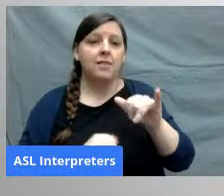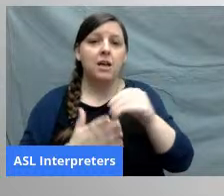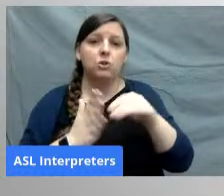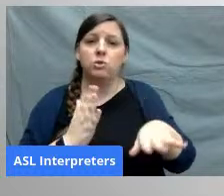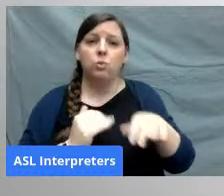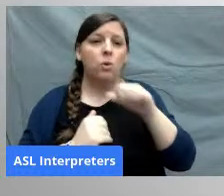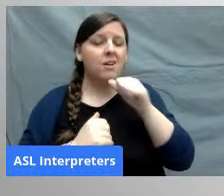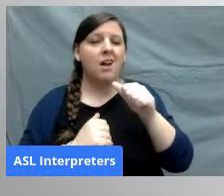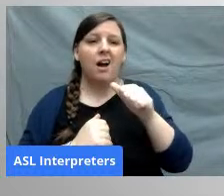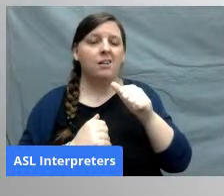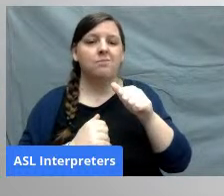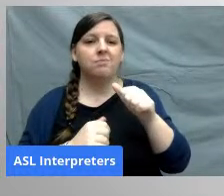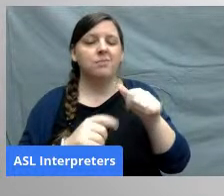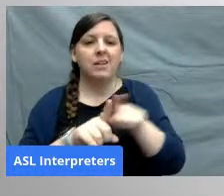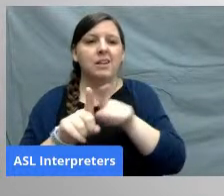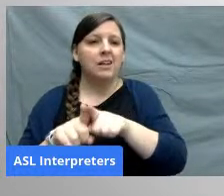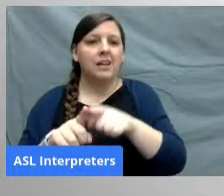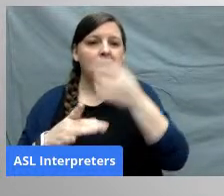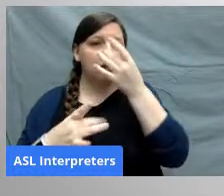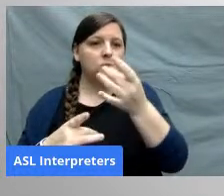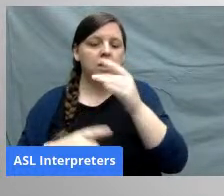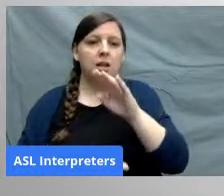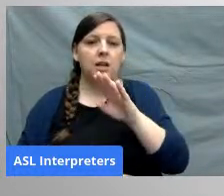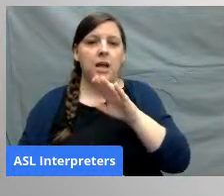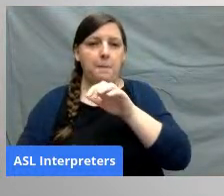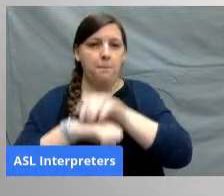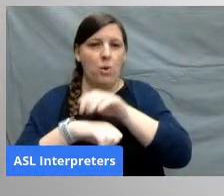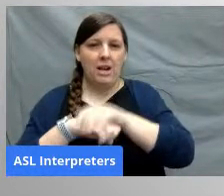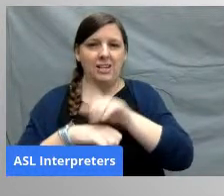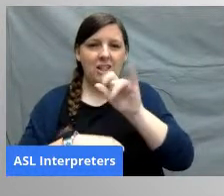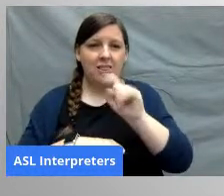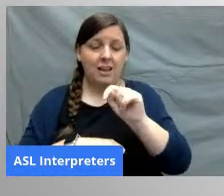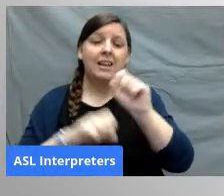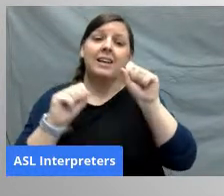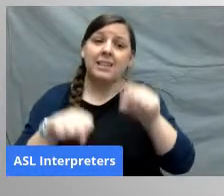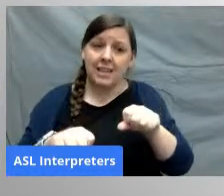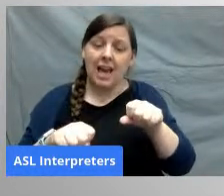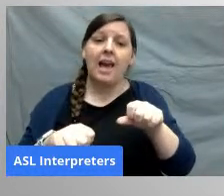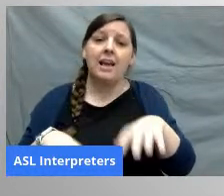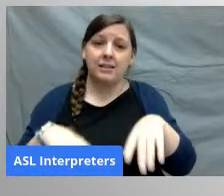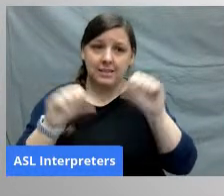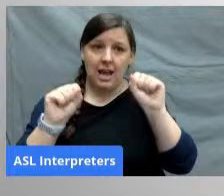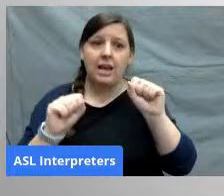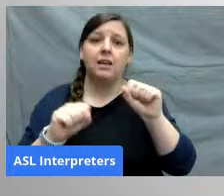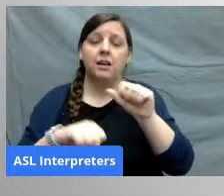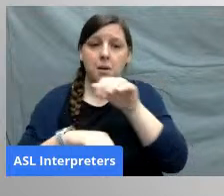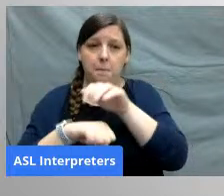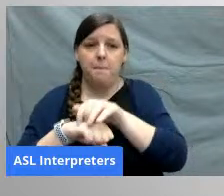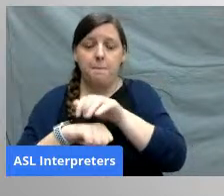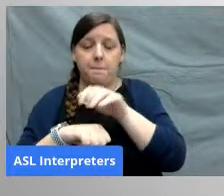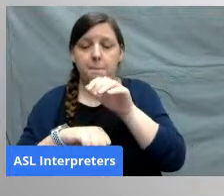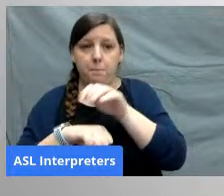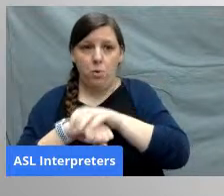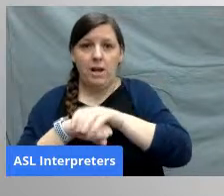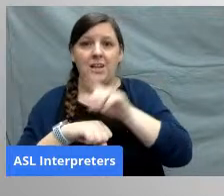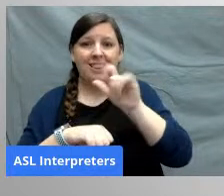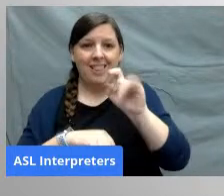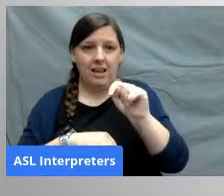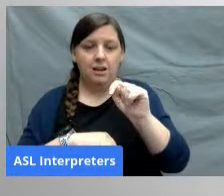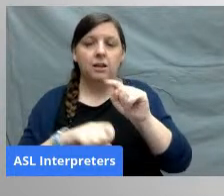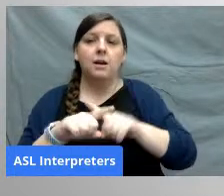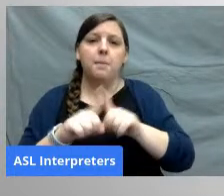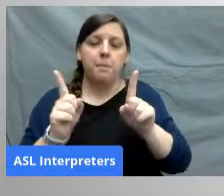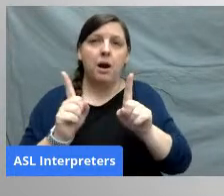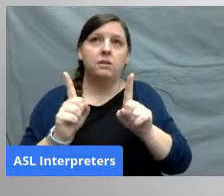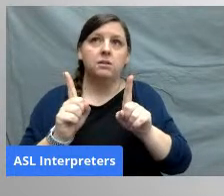as interested in British Lit. Students can still take British Lit towards graduation, but the program of study,